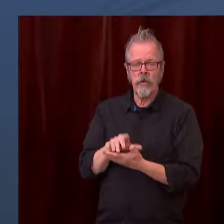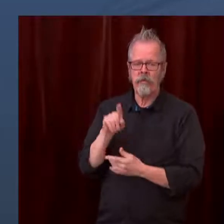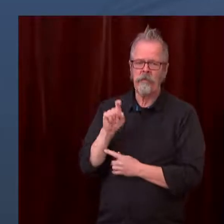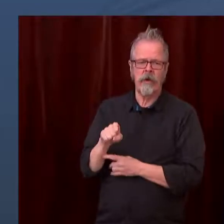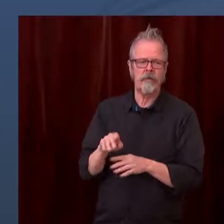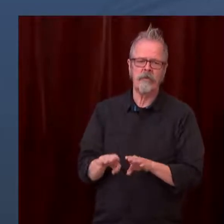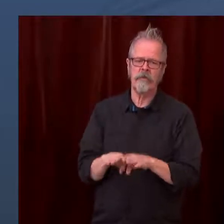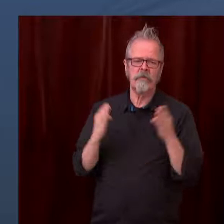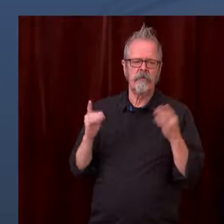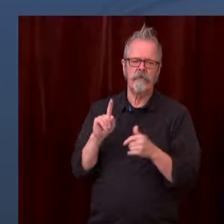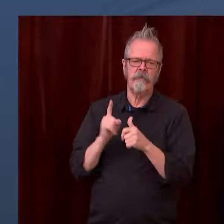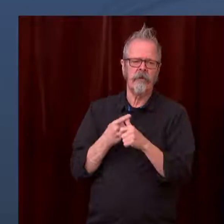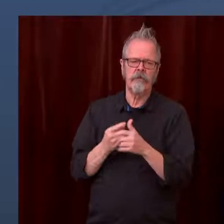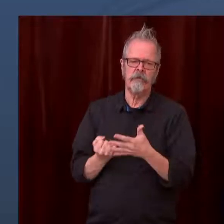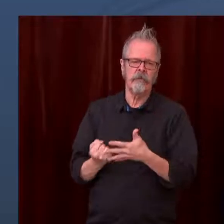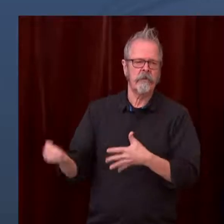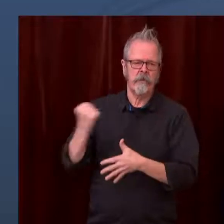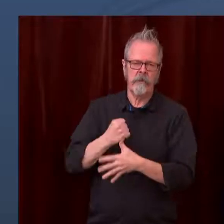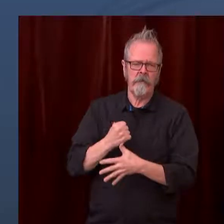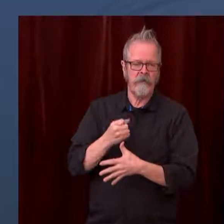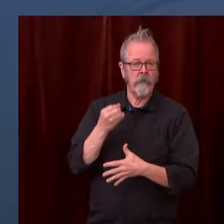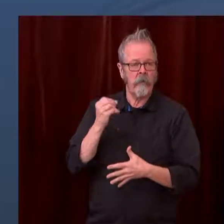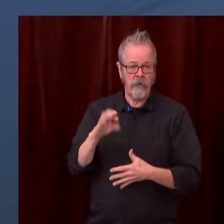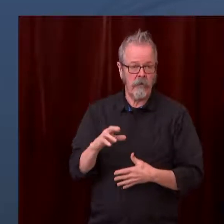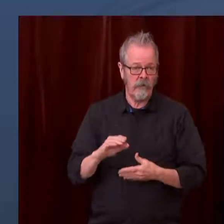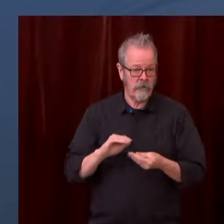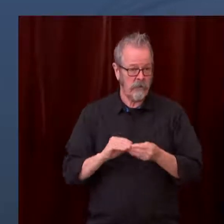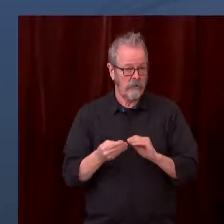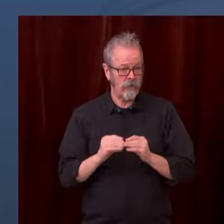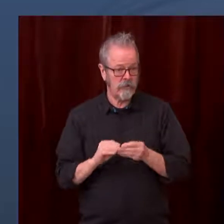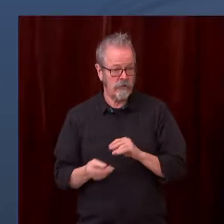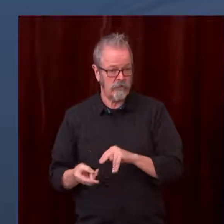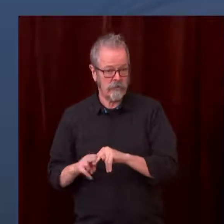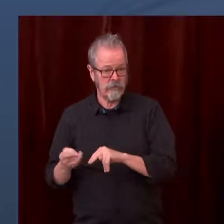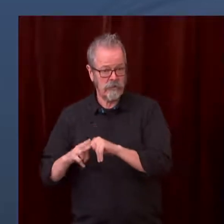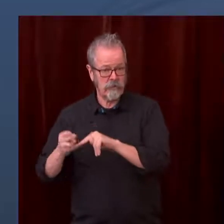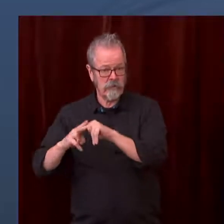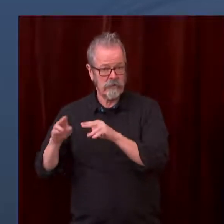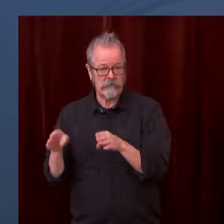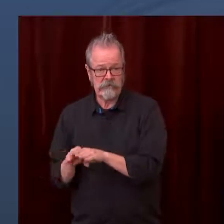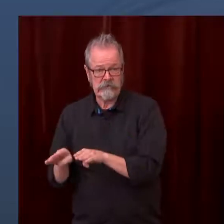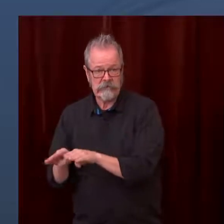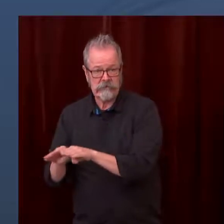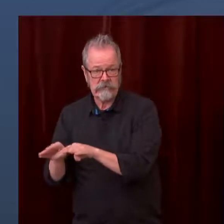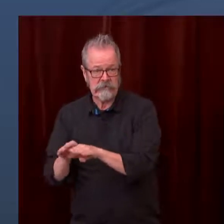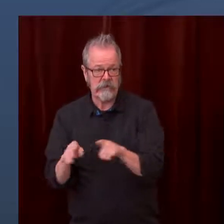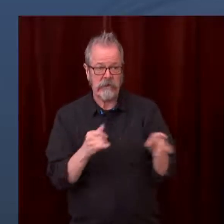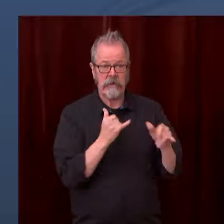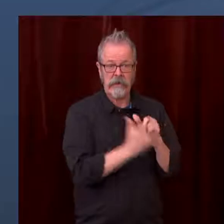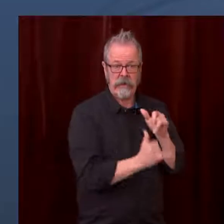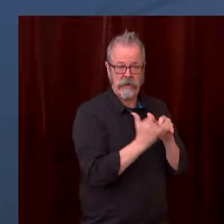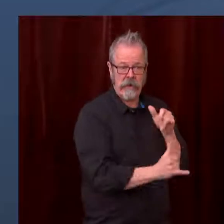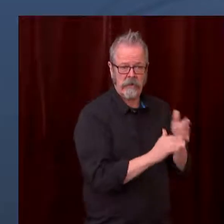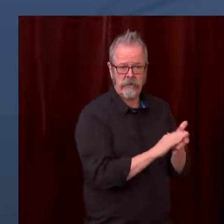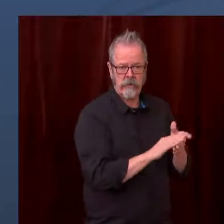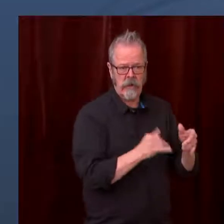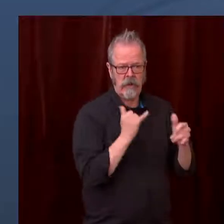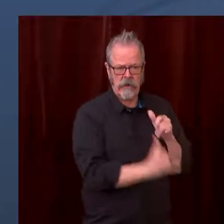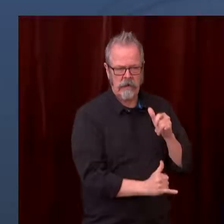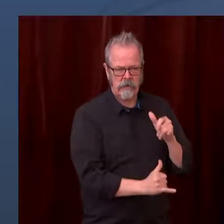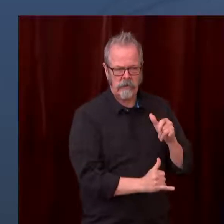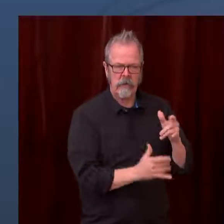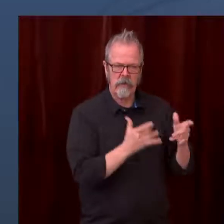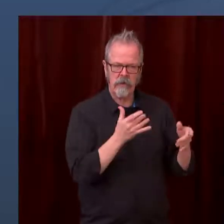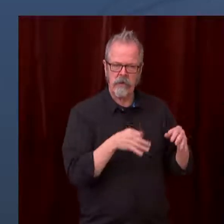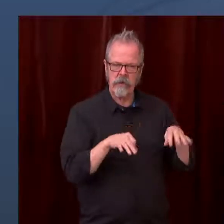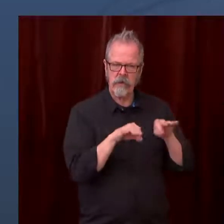really hoping we can do so safely and soon. Our local public health experts here in Seattle-King County have said they can reopen safely if they use the